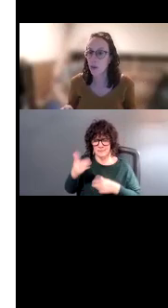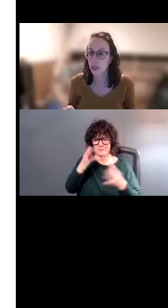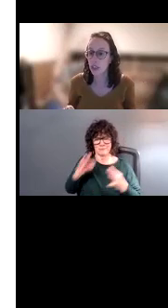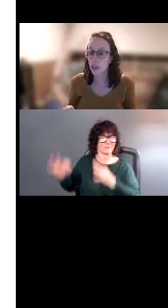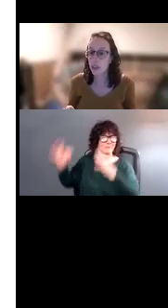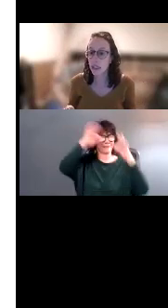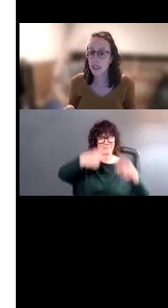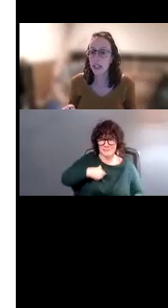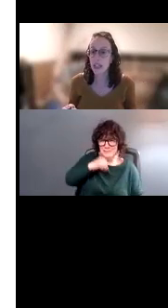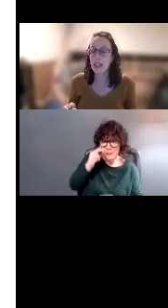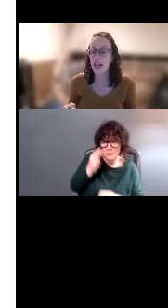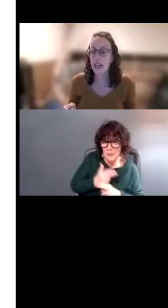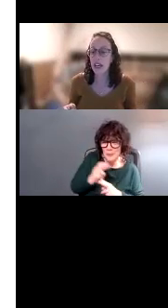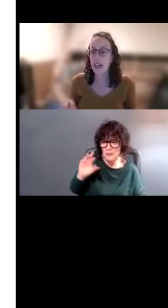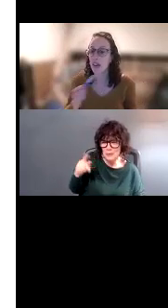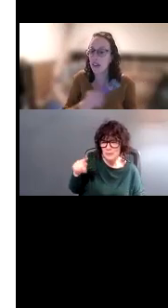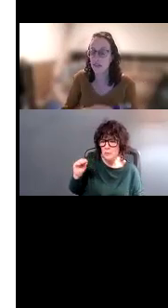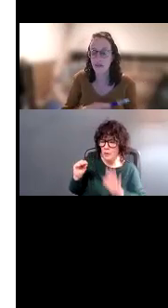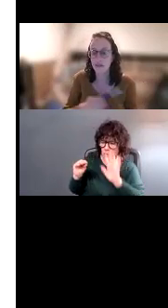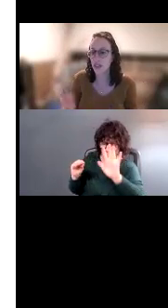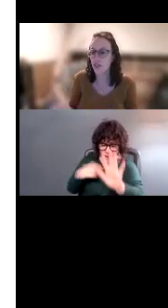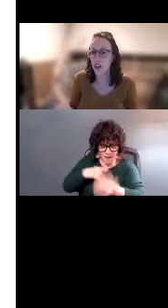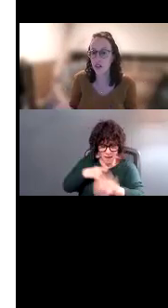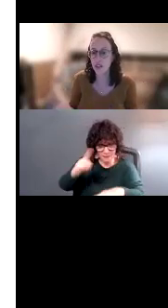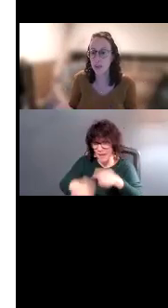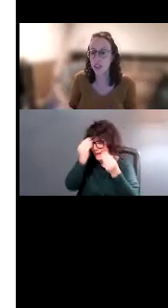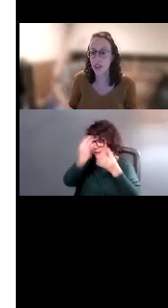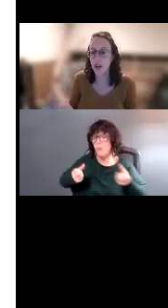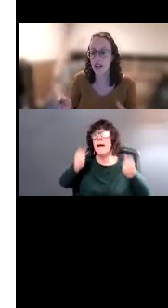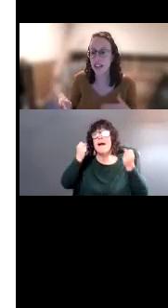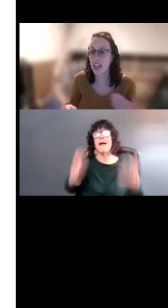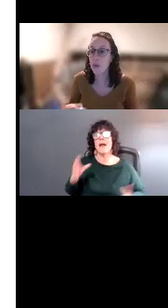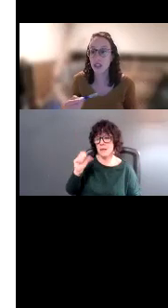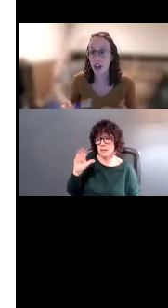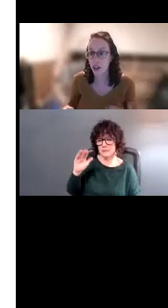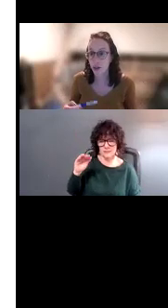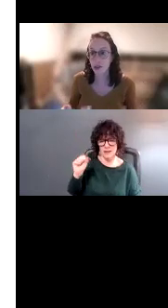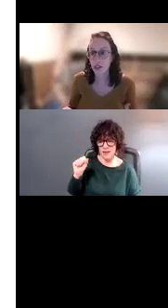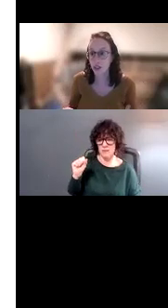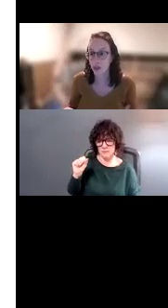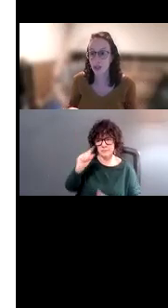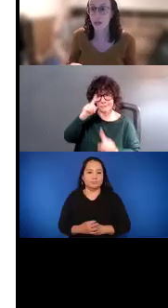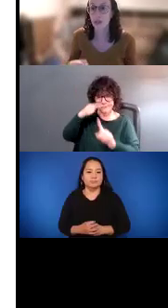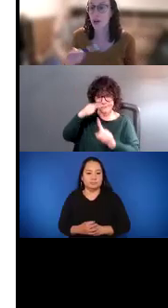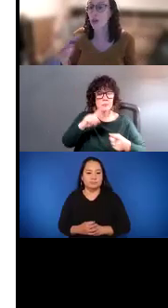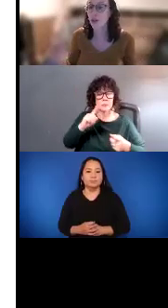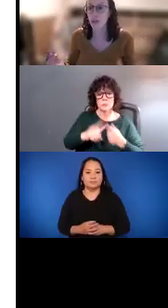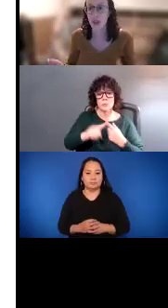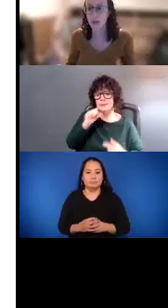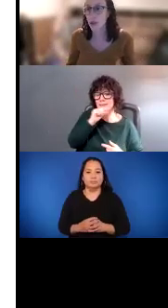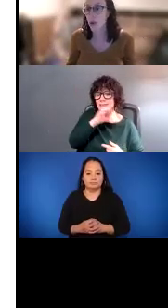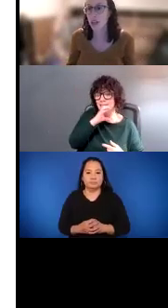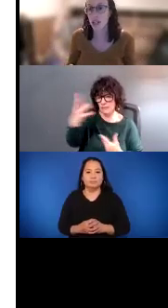even older adults. They involve crypto and they will talk older adults through the